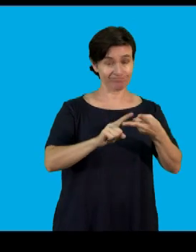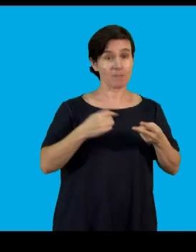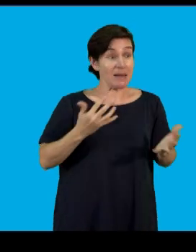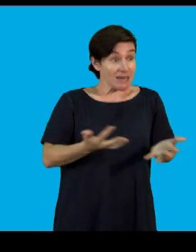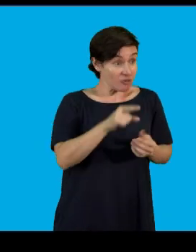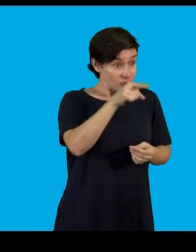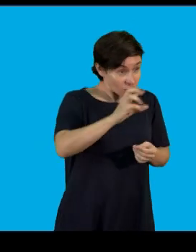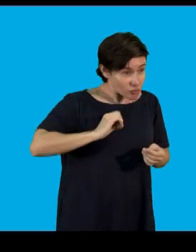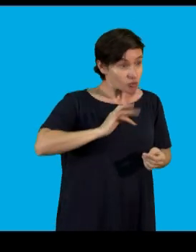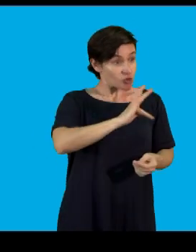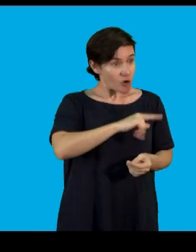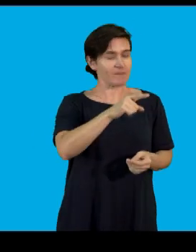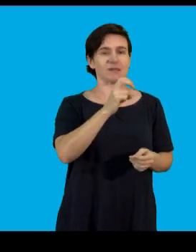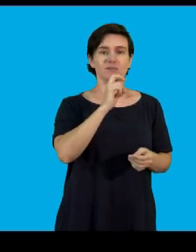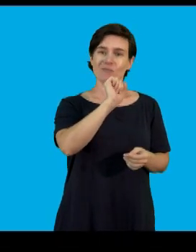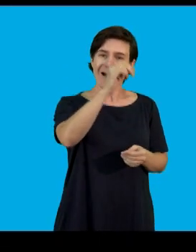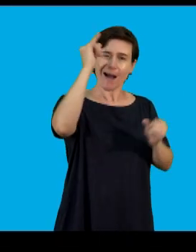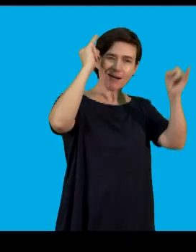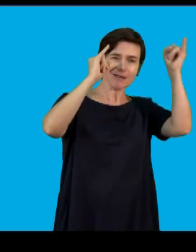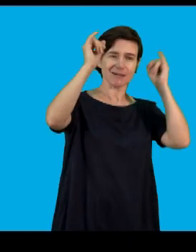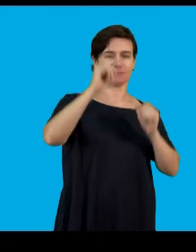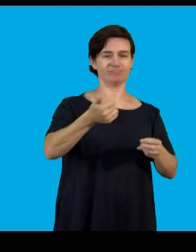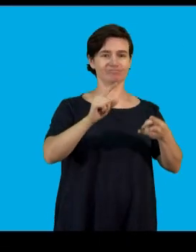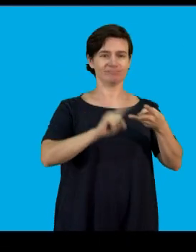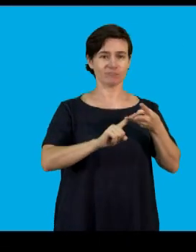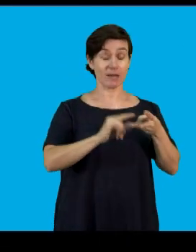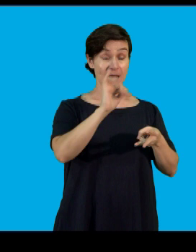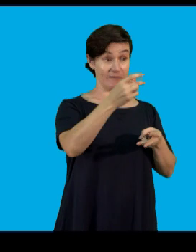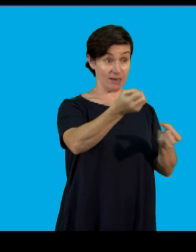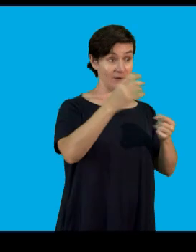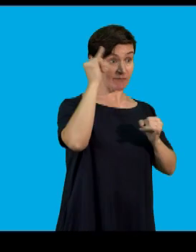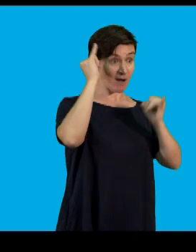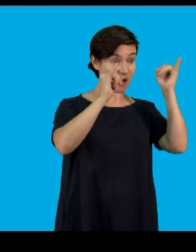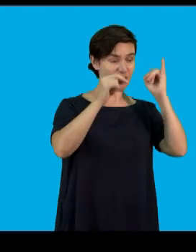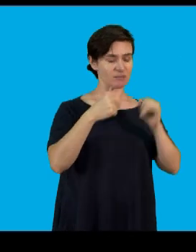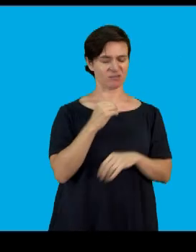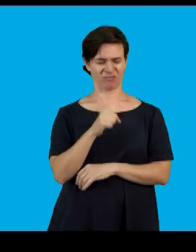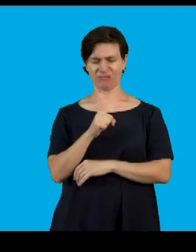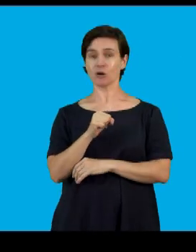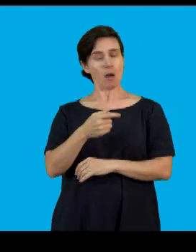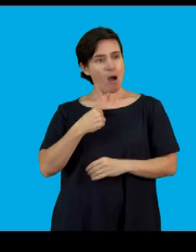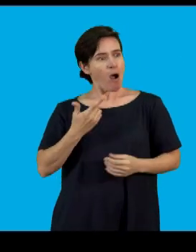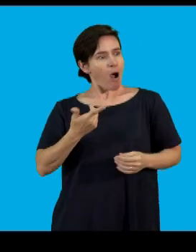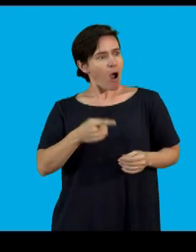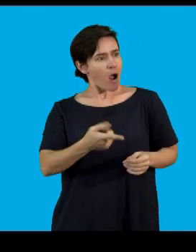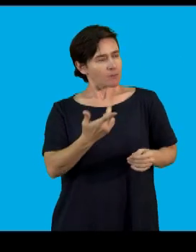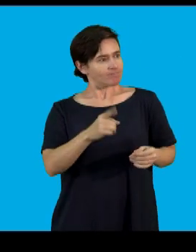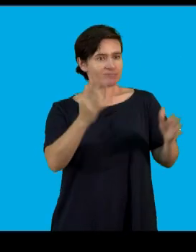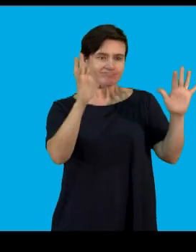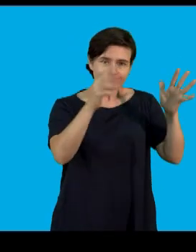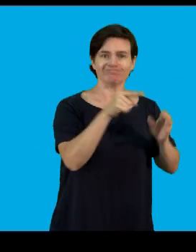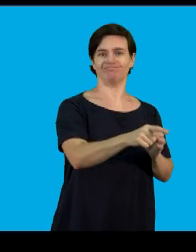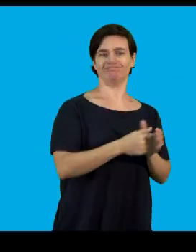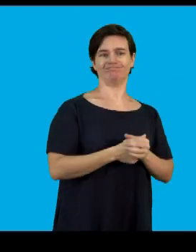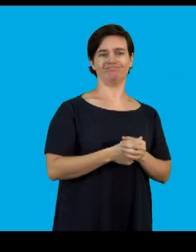to come up with new ideas or solutions. Respond enthusiastically to all ideas and never let anyone feel